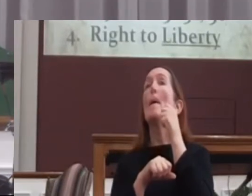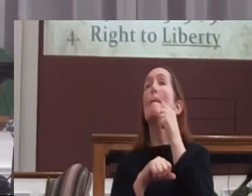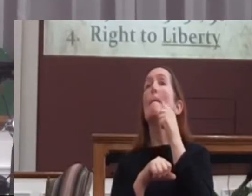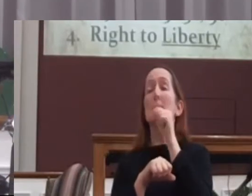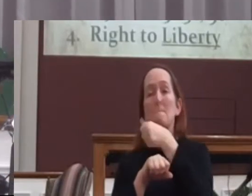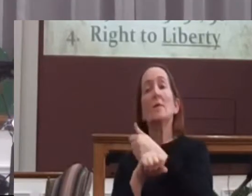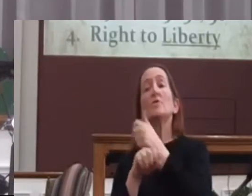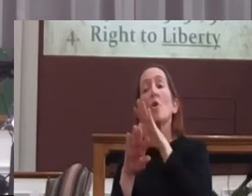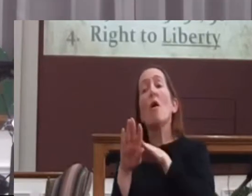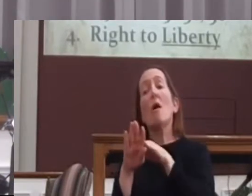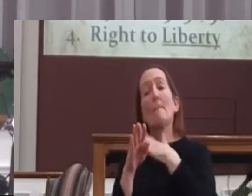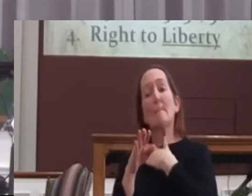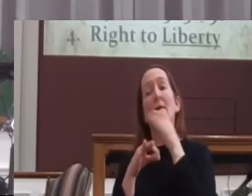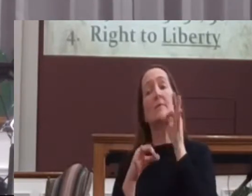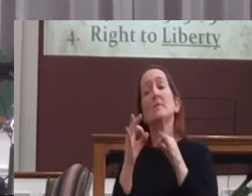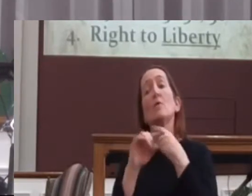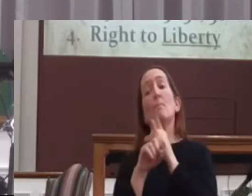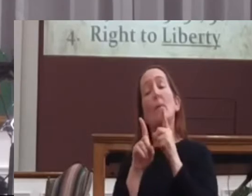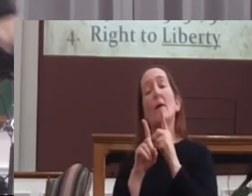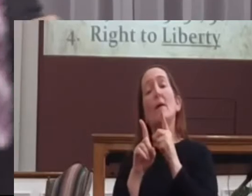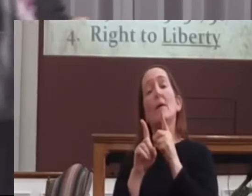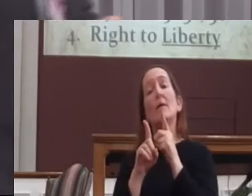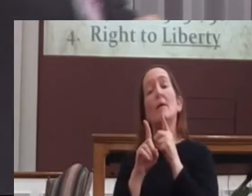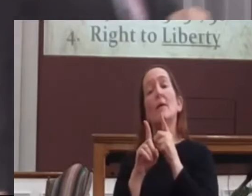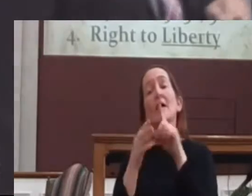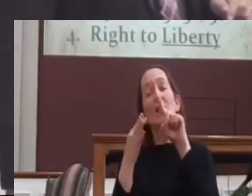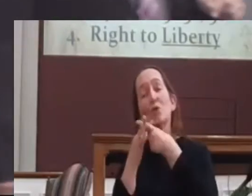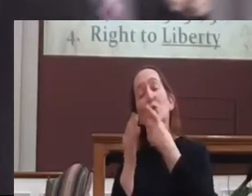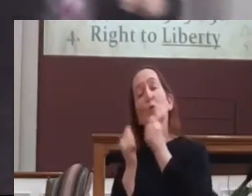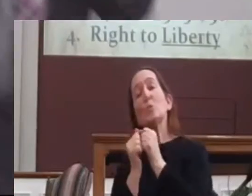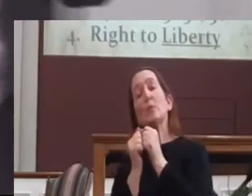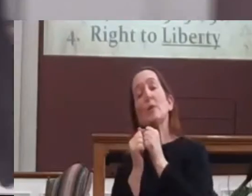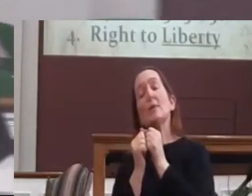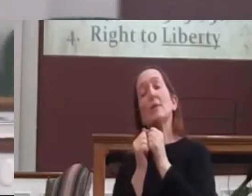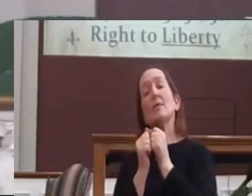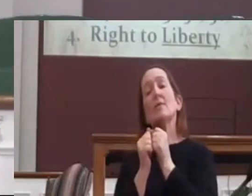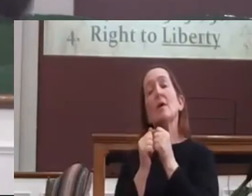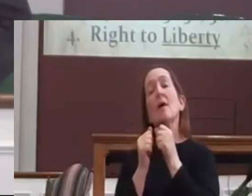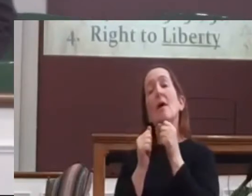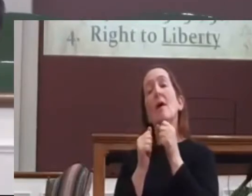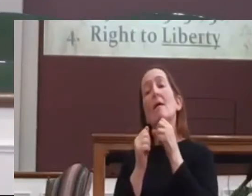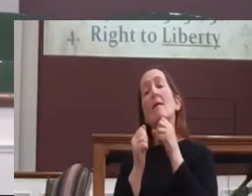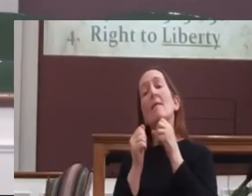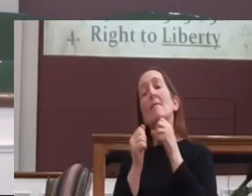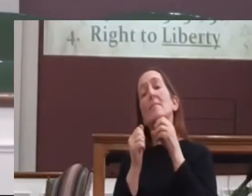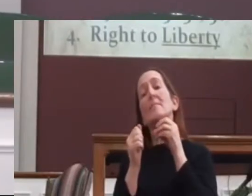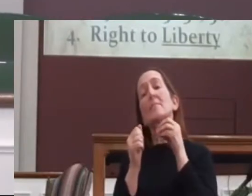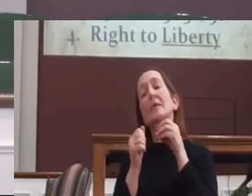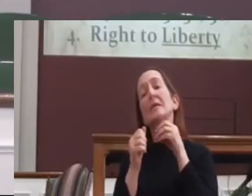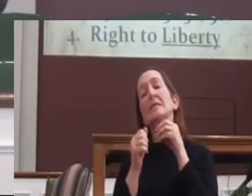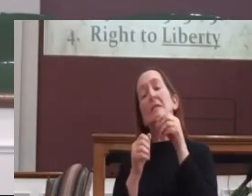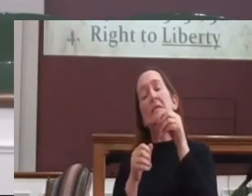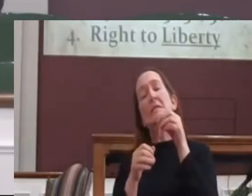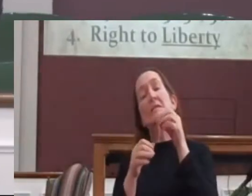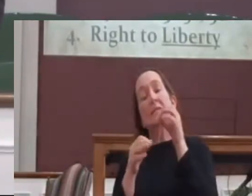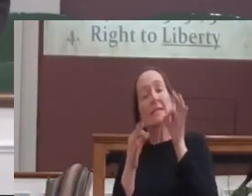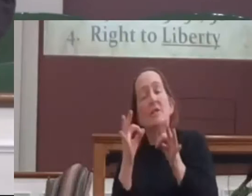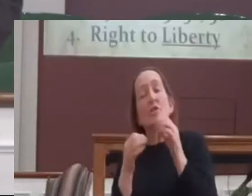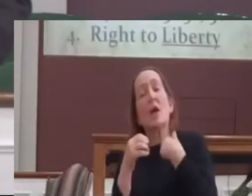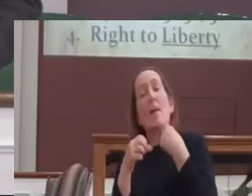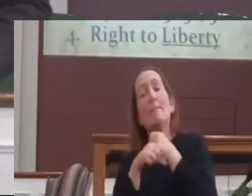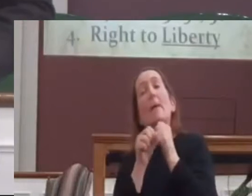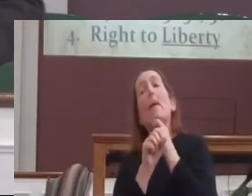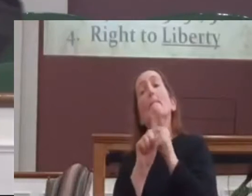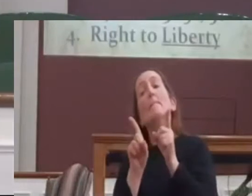salvation is not just based on a decision that I made. My salvation is based on the confession and the belief that I have made. But it is also based